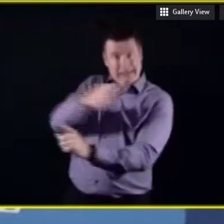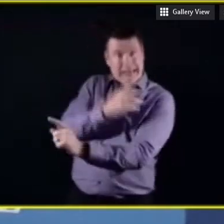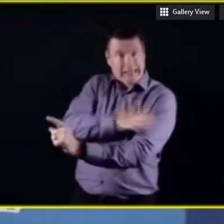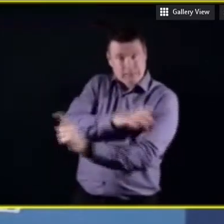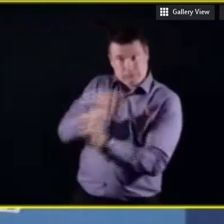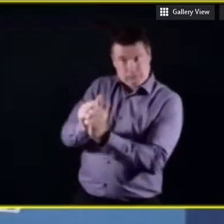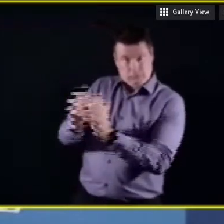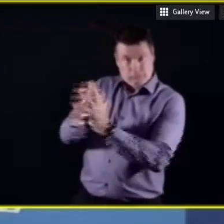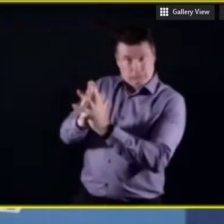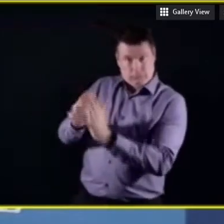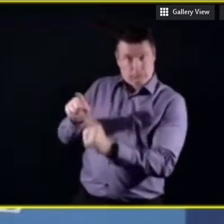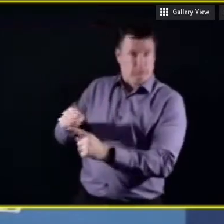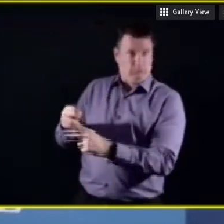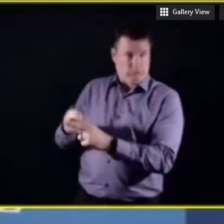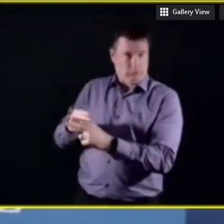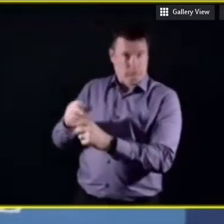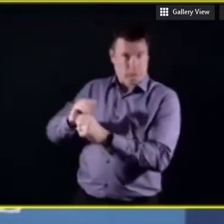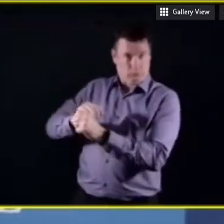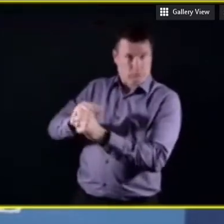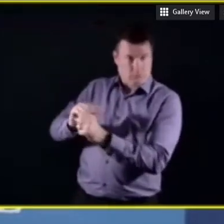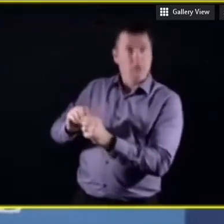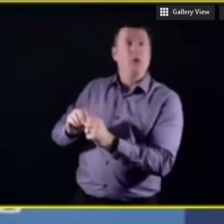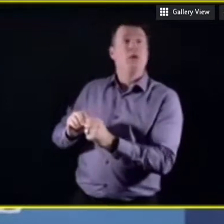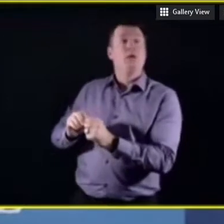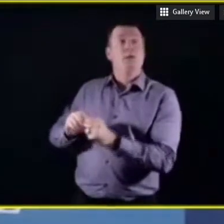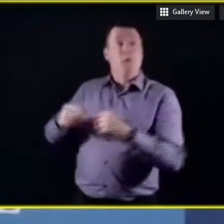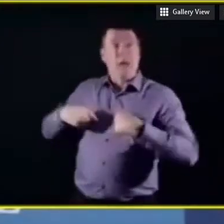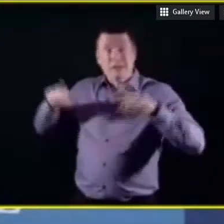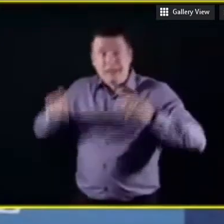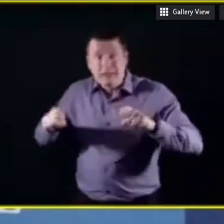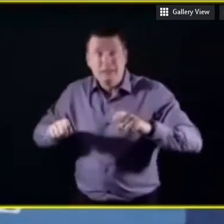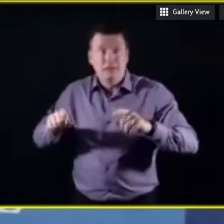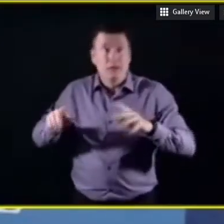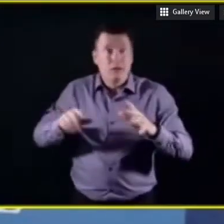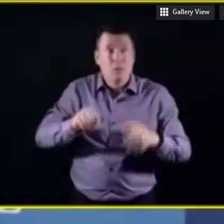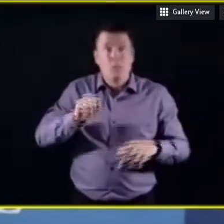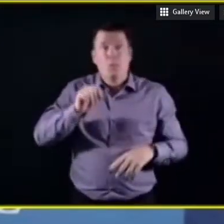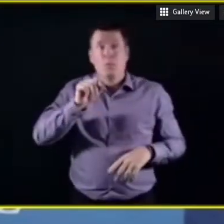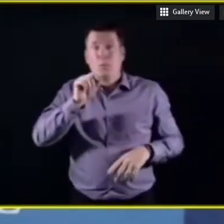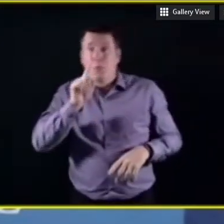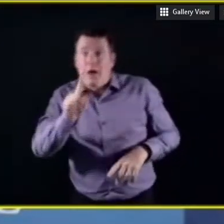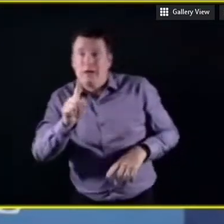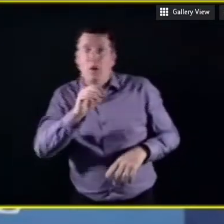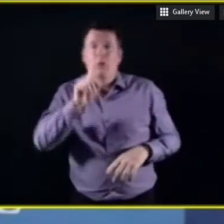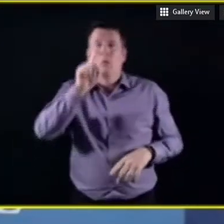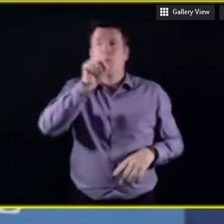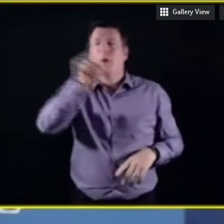approximately 1.5% of our 230,000 plus minus patients within our network.